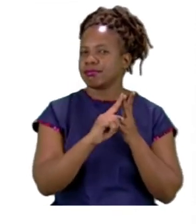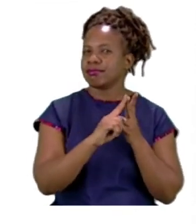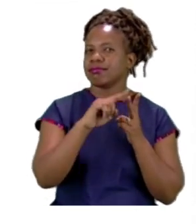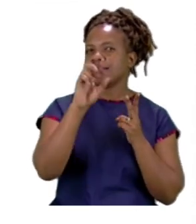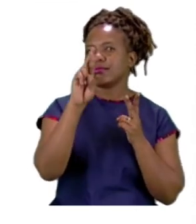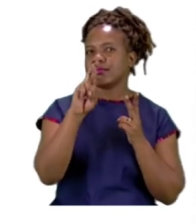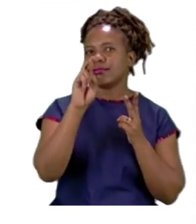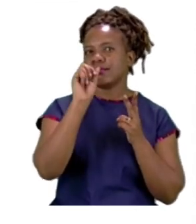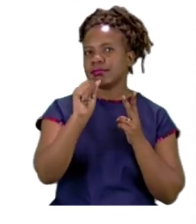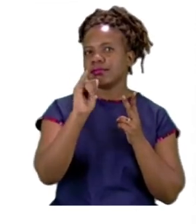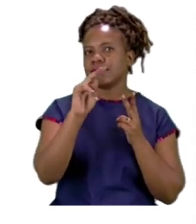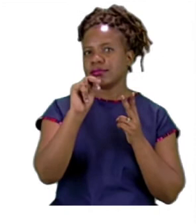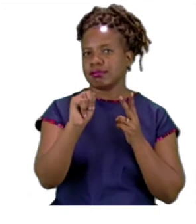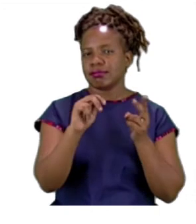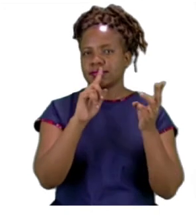paint,